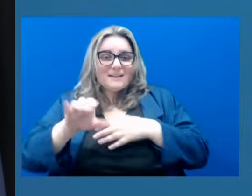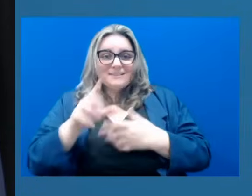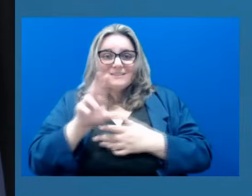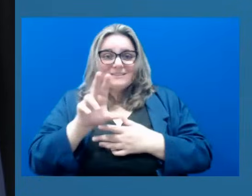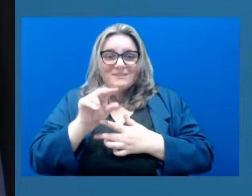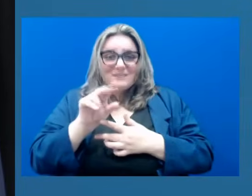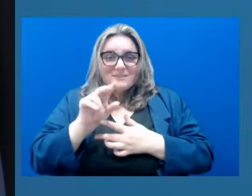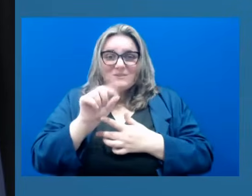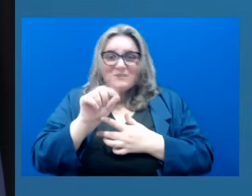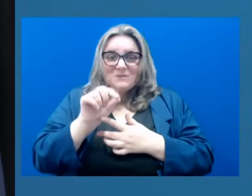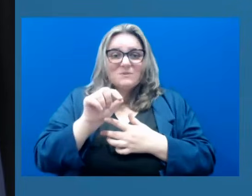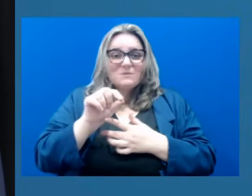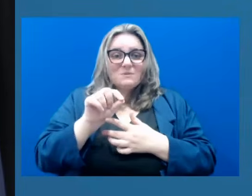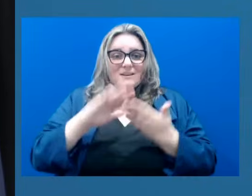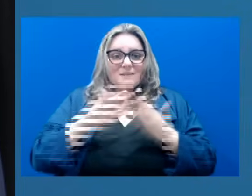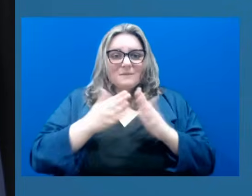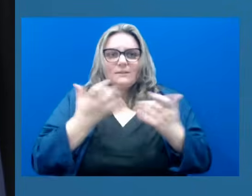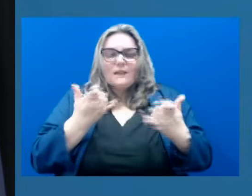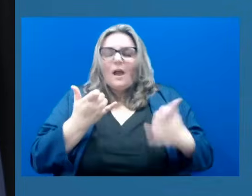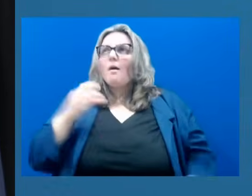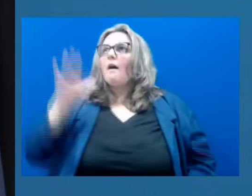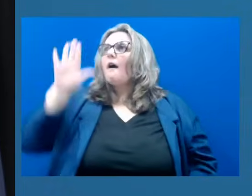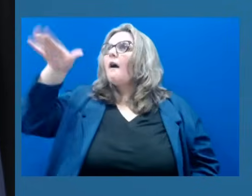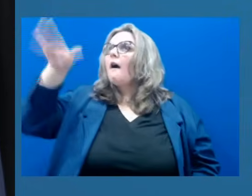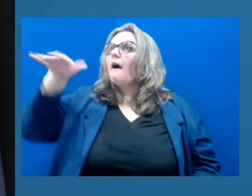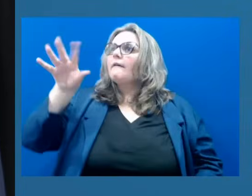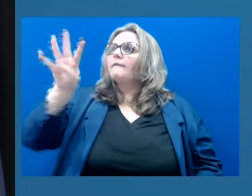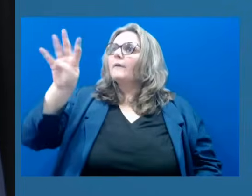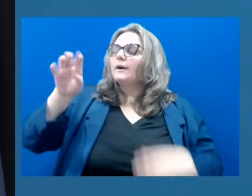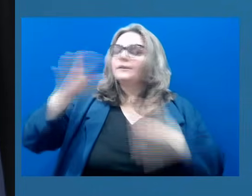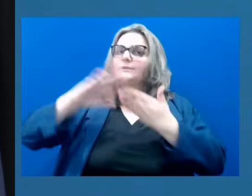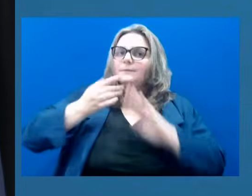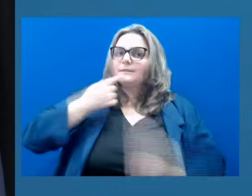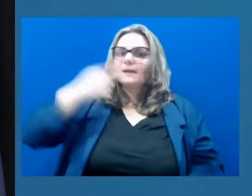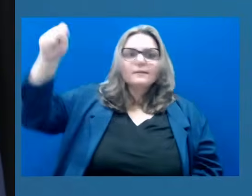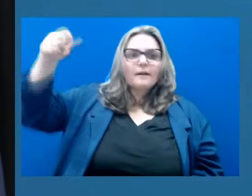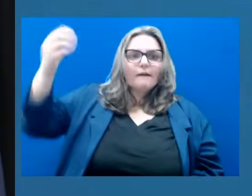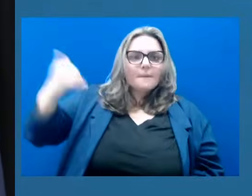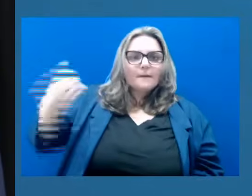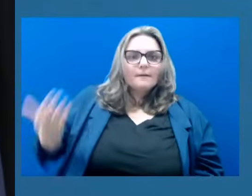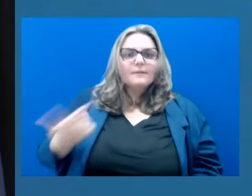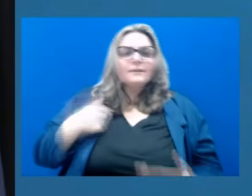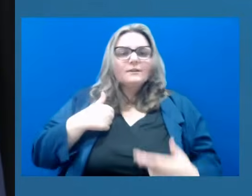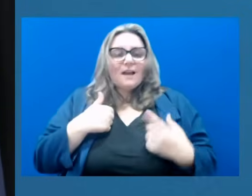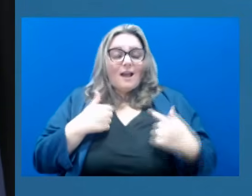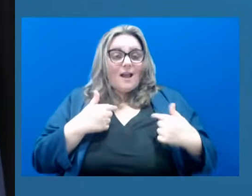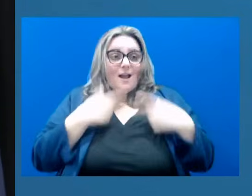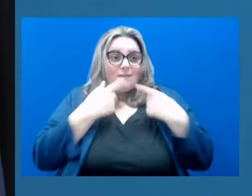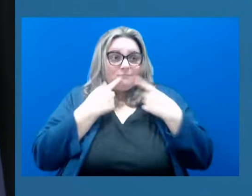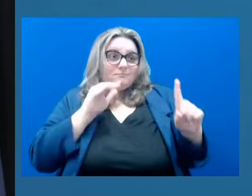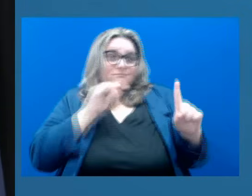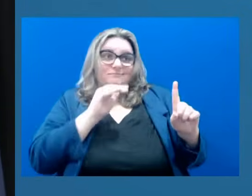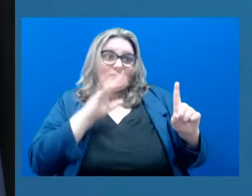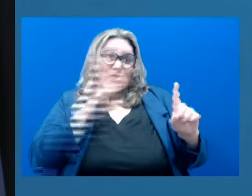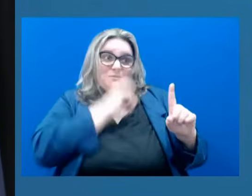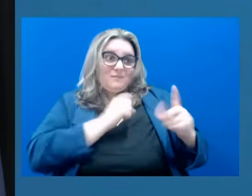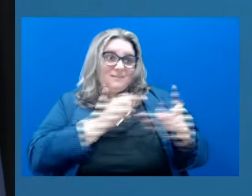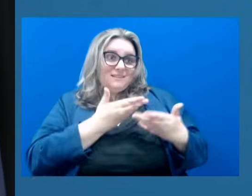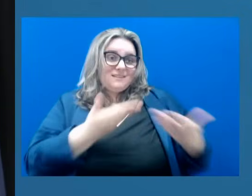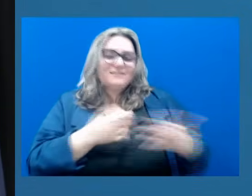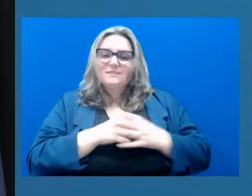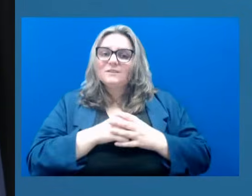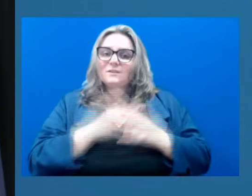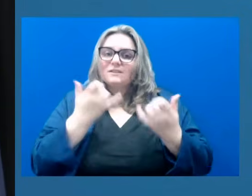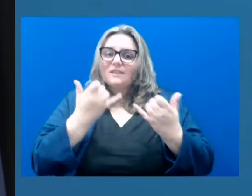400 communities that have said yes, because I said, you're missing out on a good game here. So that's for DRIs. You successfully won a DRI here, Downtown